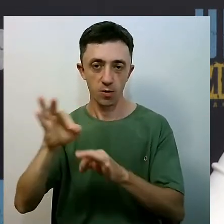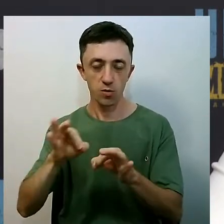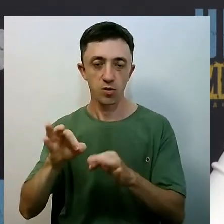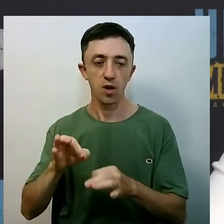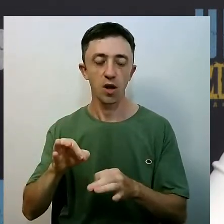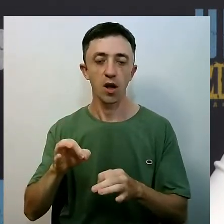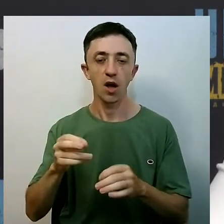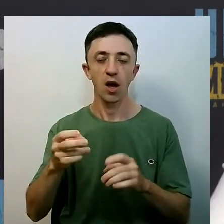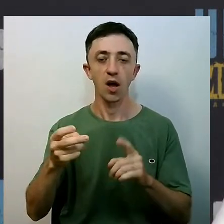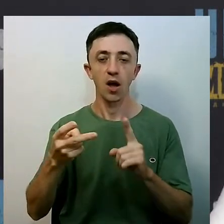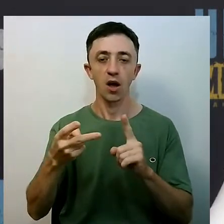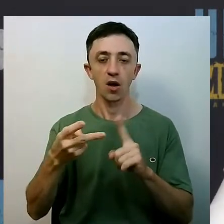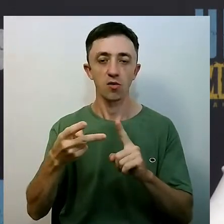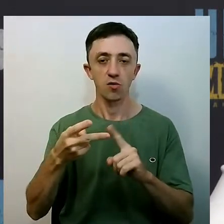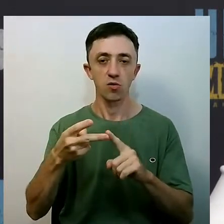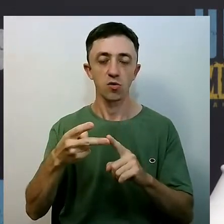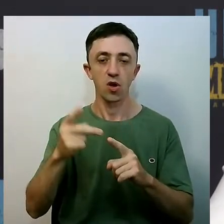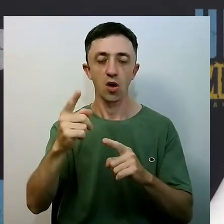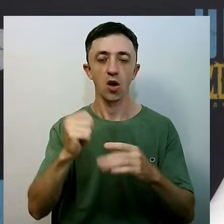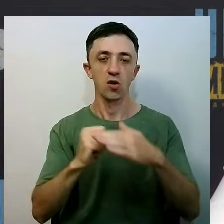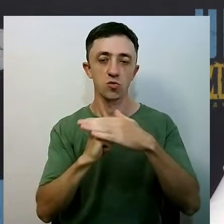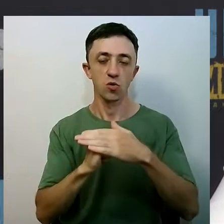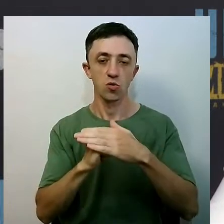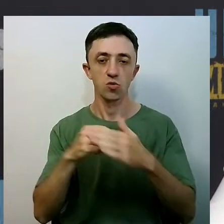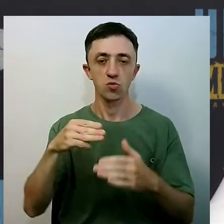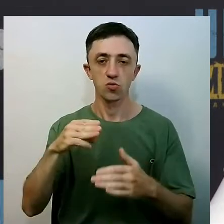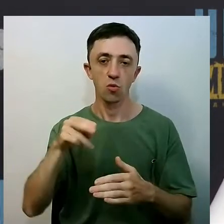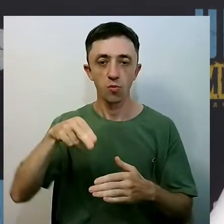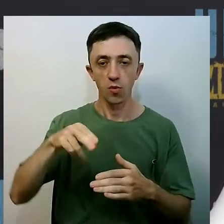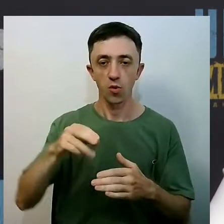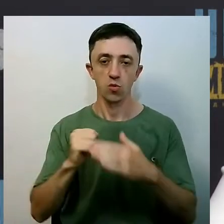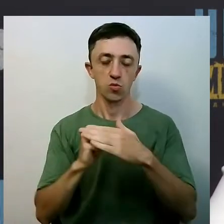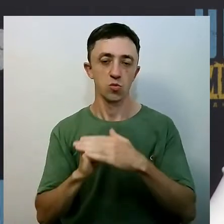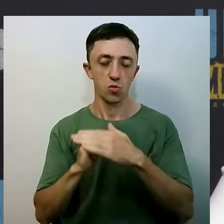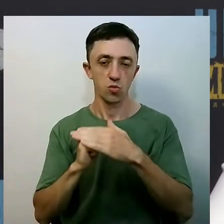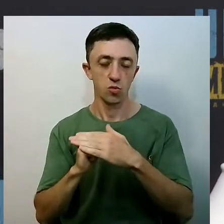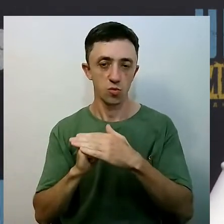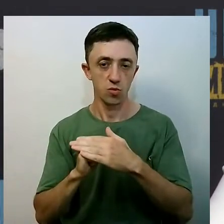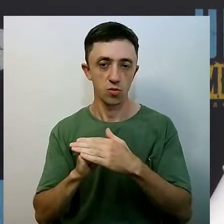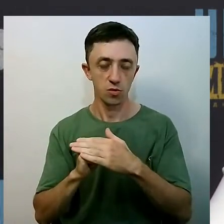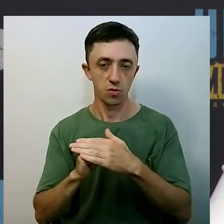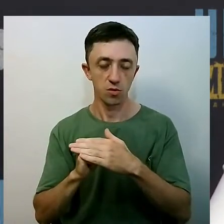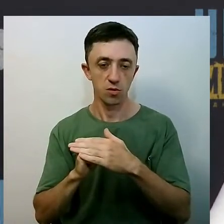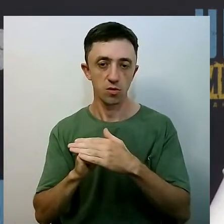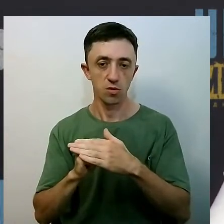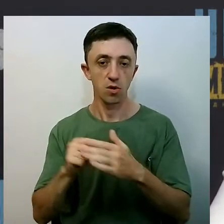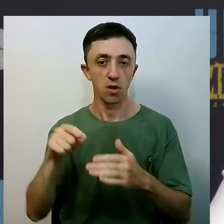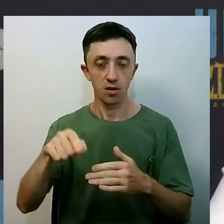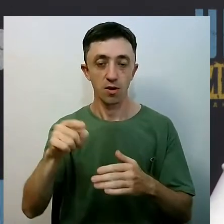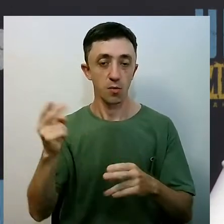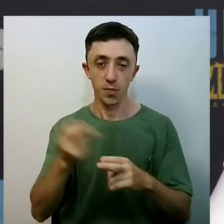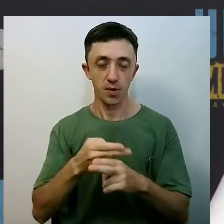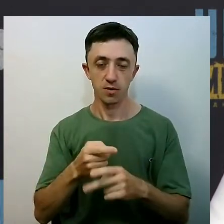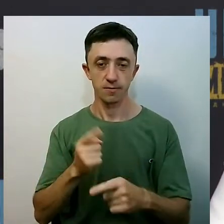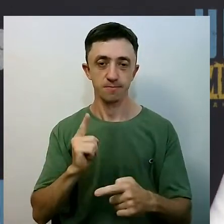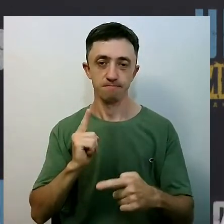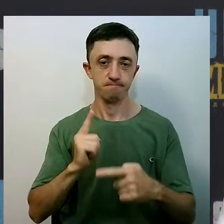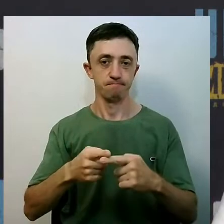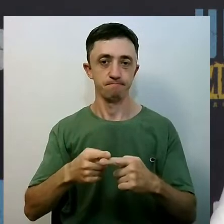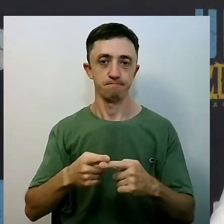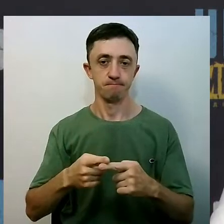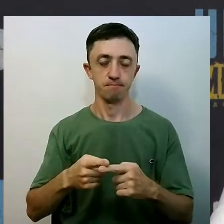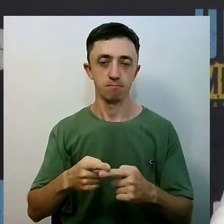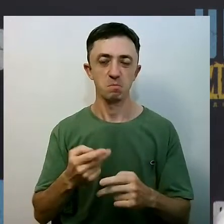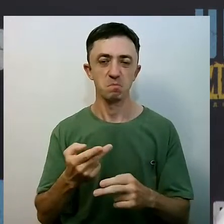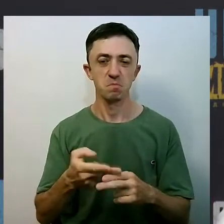the designed services. And the next stage is to develop the basics of the plan. What